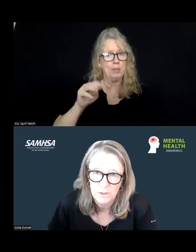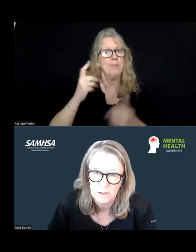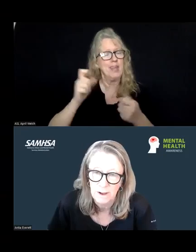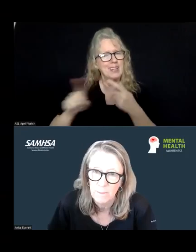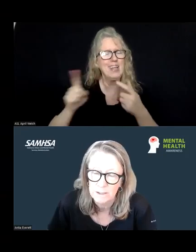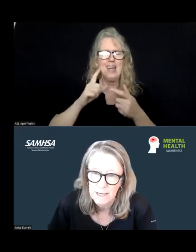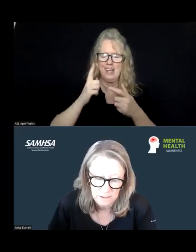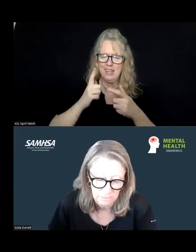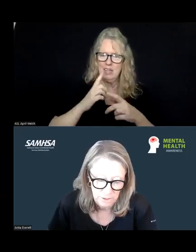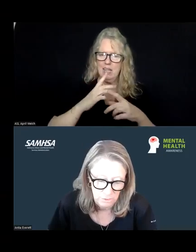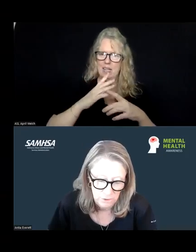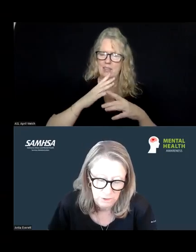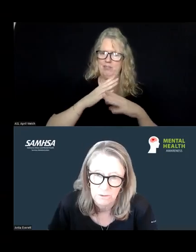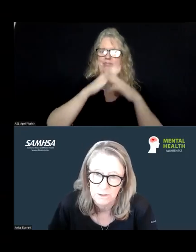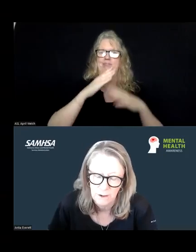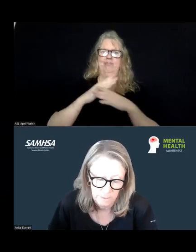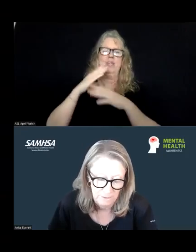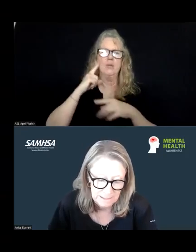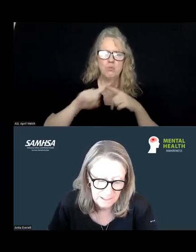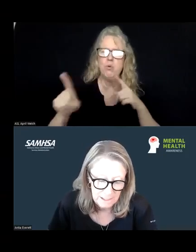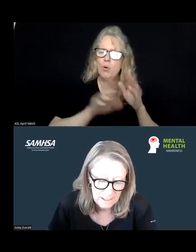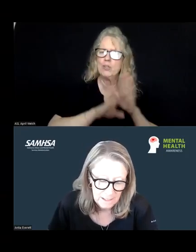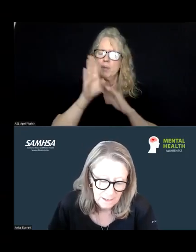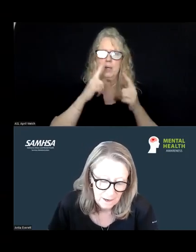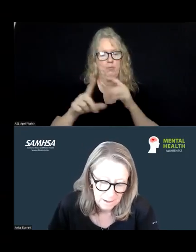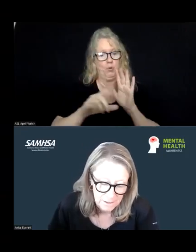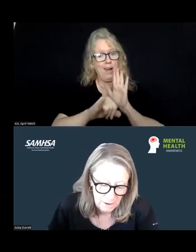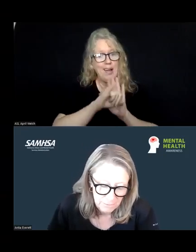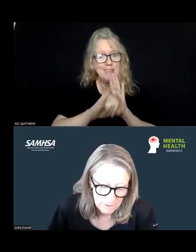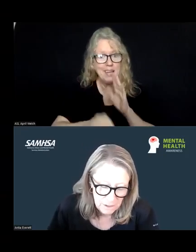some of those developmental tasks of youth, which include development of identity,